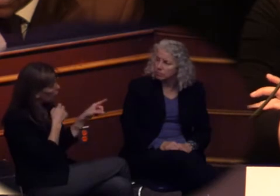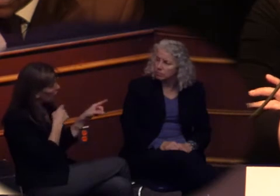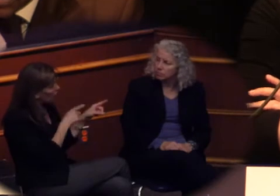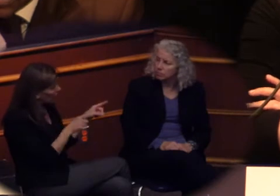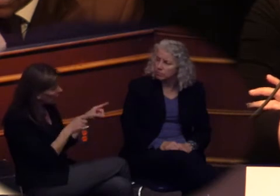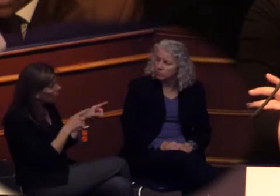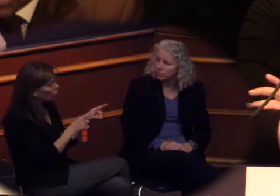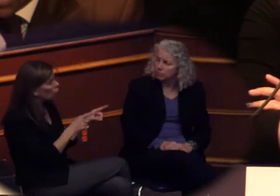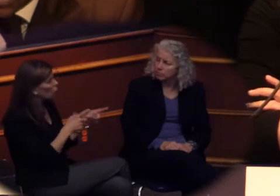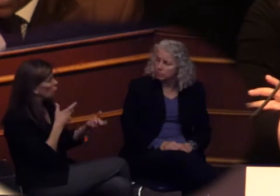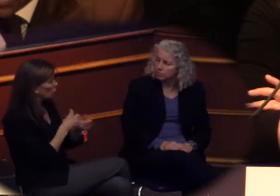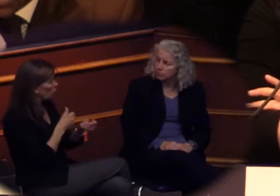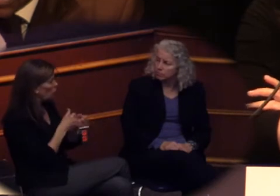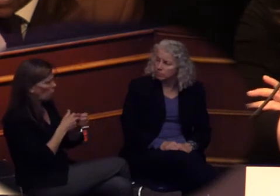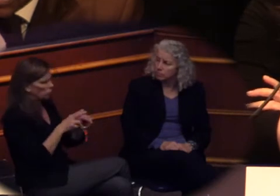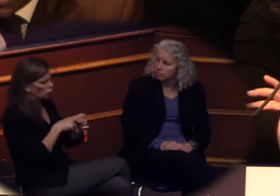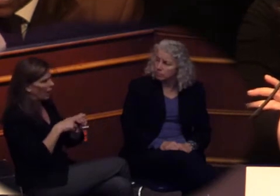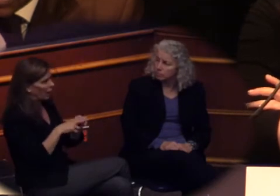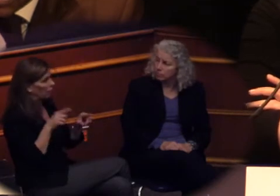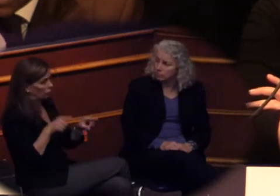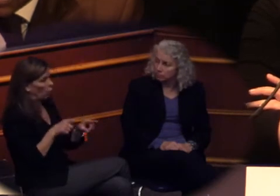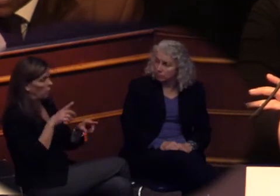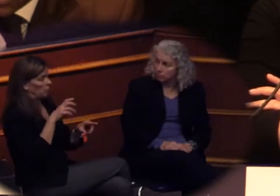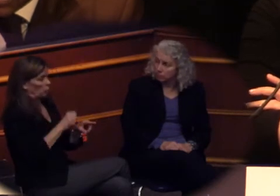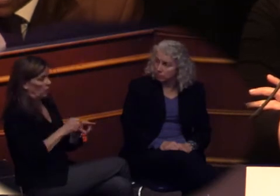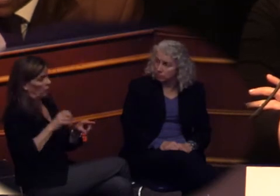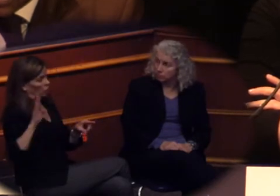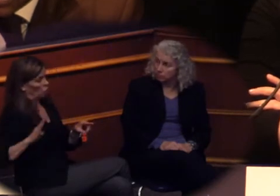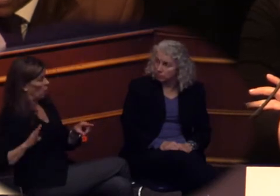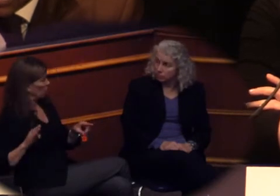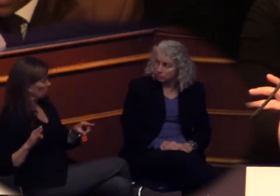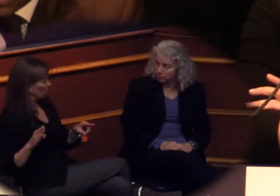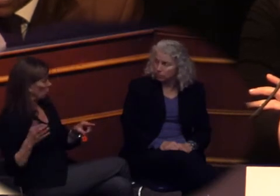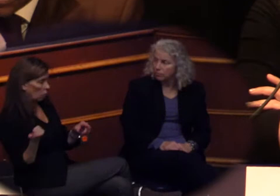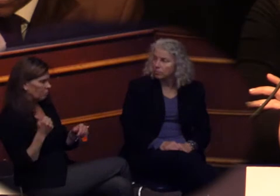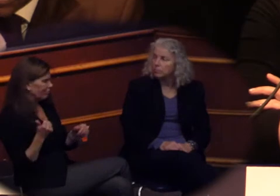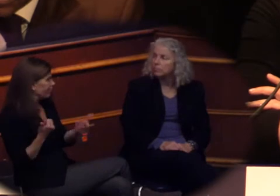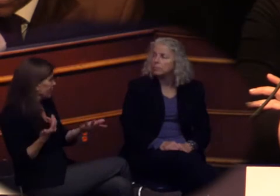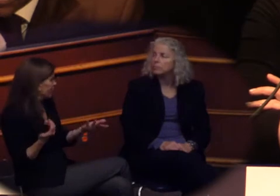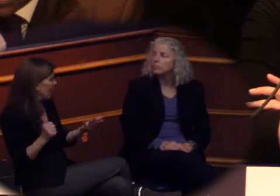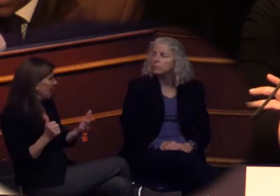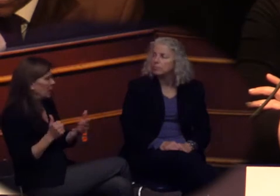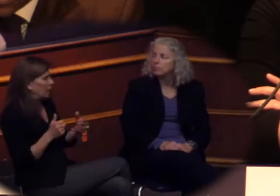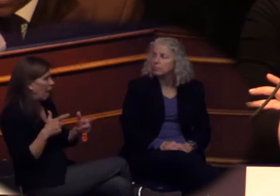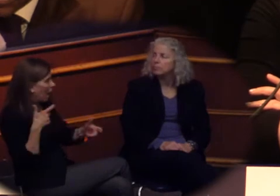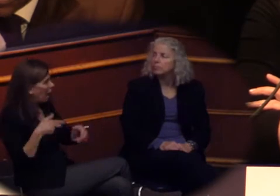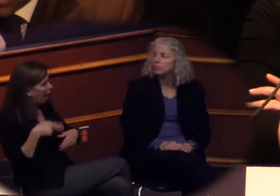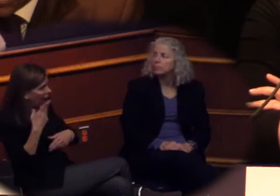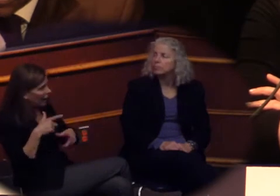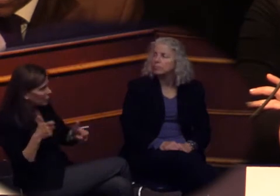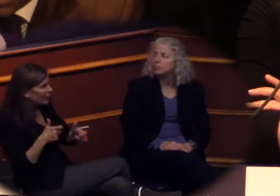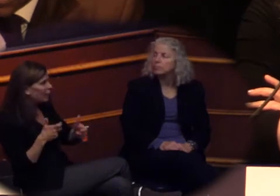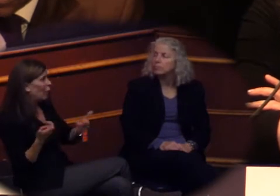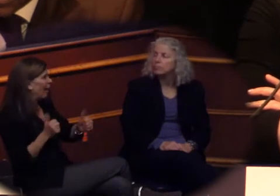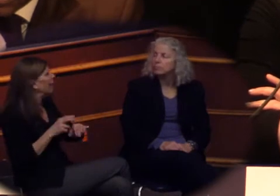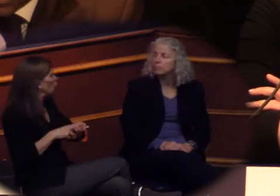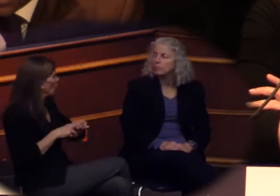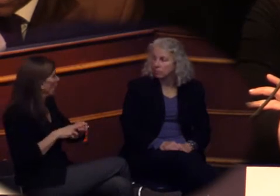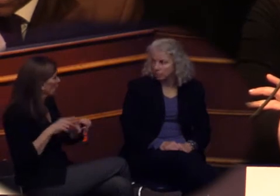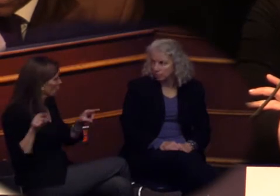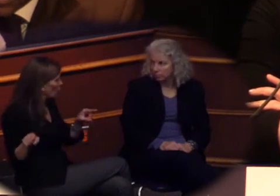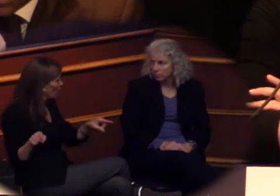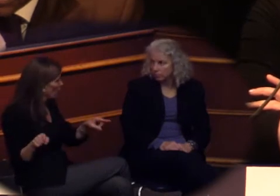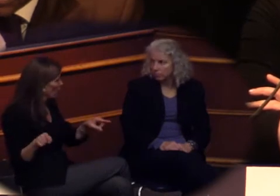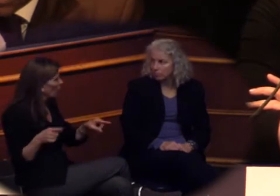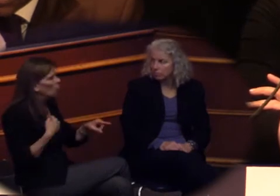high-speed rail or any rail connecting Springfield to Boston. And if so, if you're aware that we